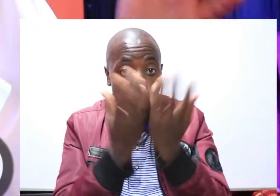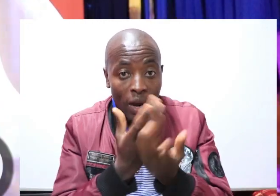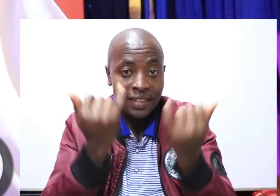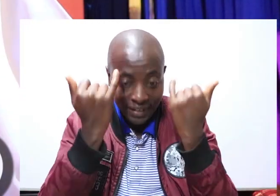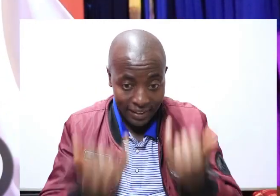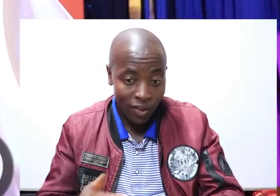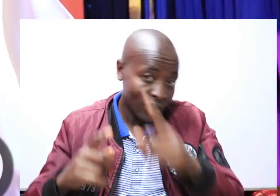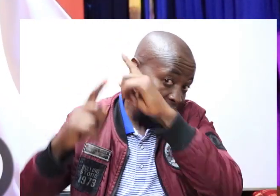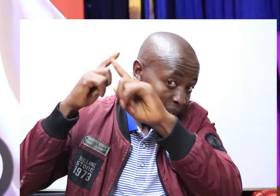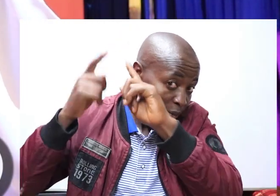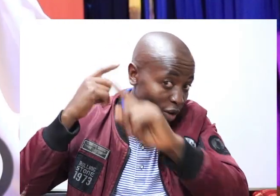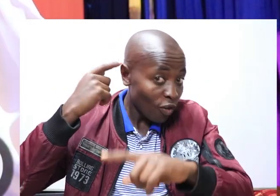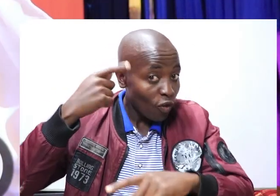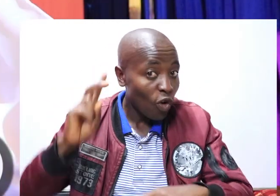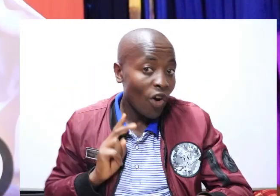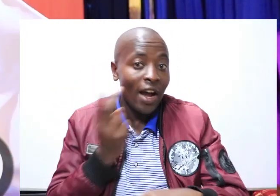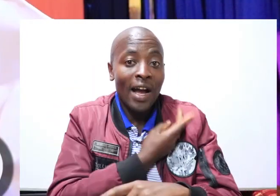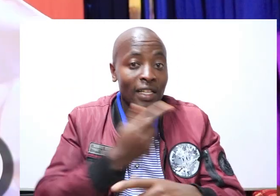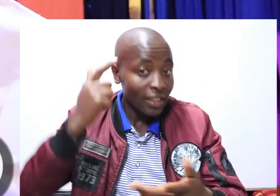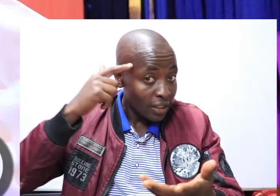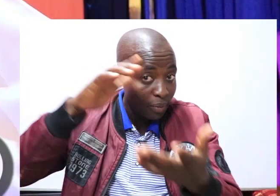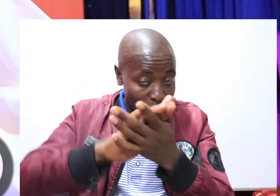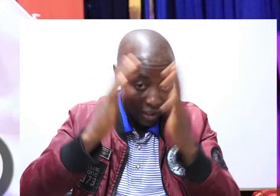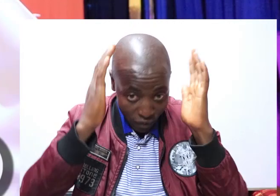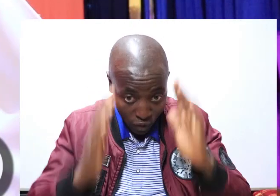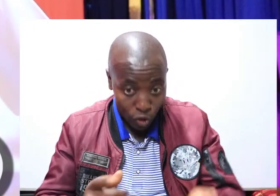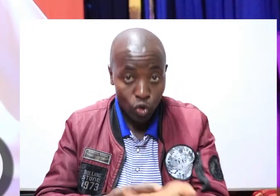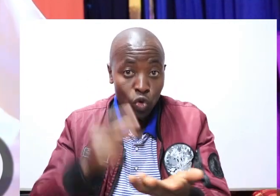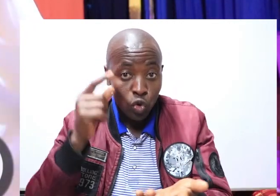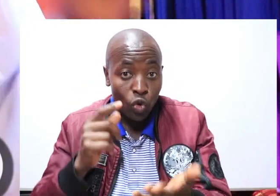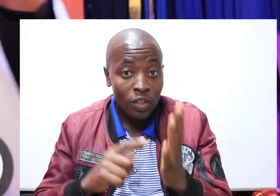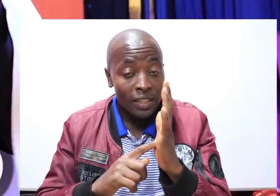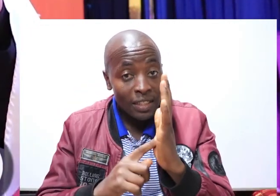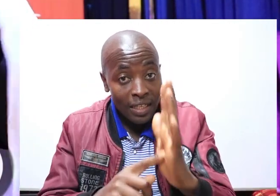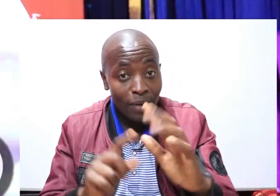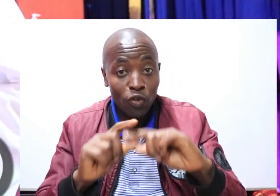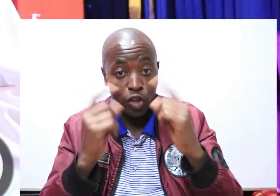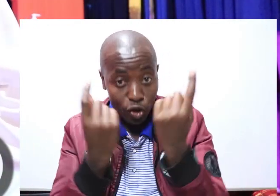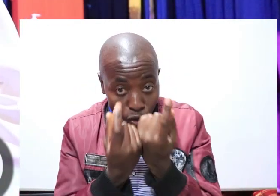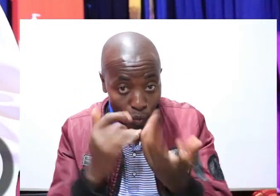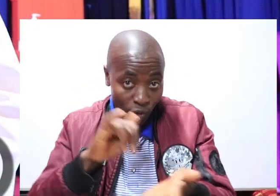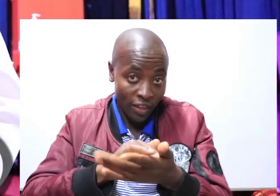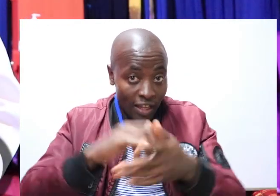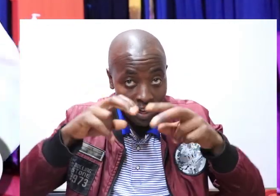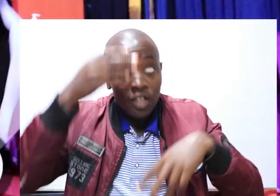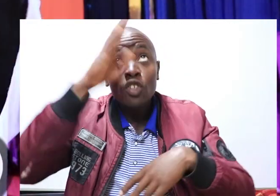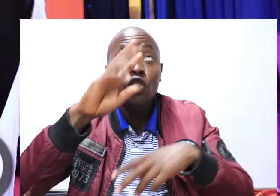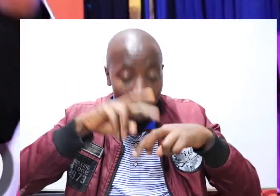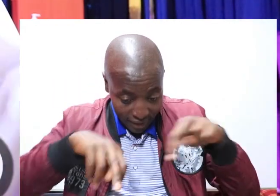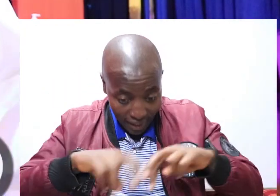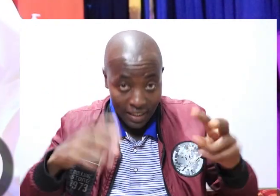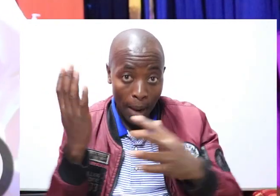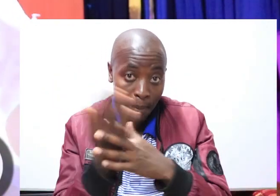an experience for us as believers to go and represent this particular group that God is looking and saying,